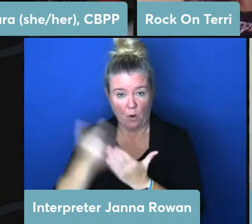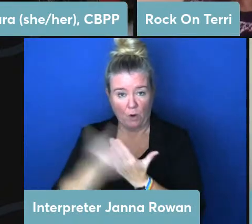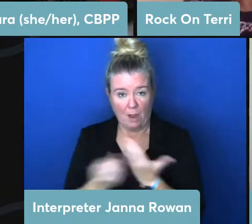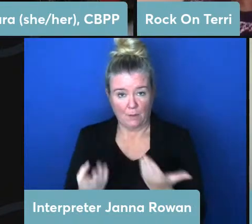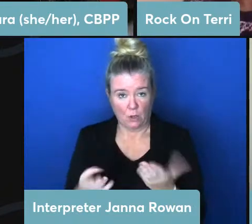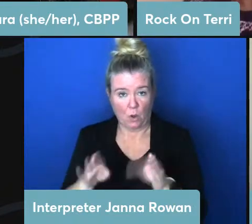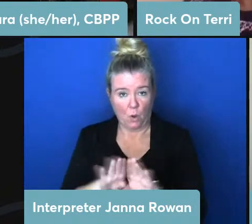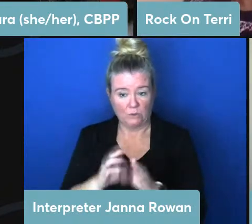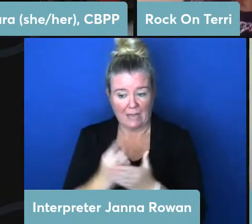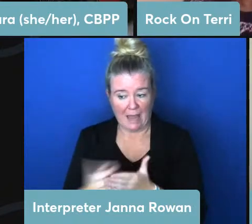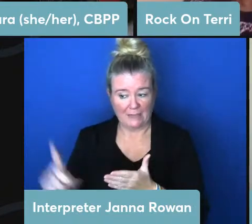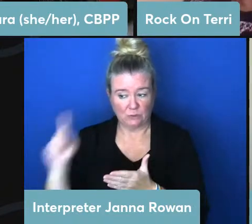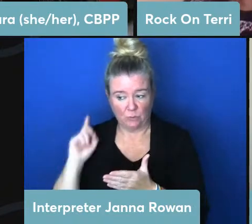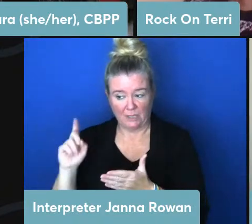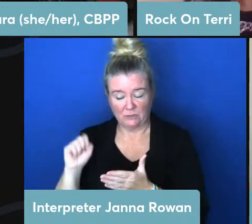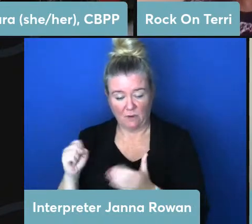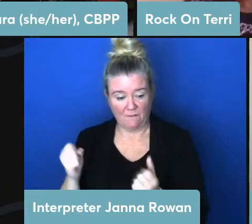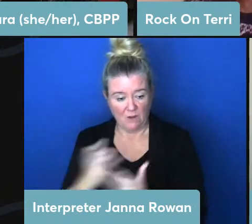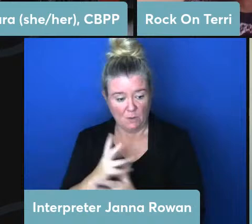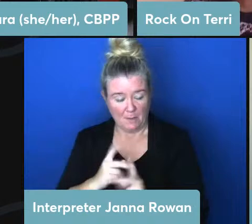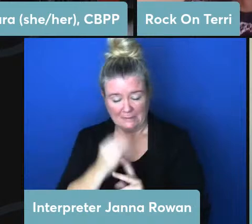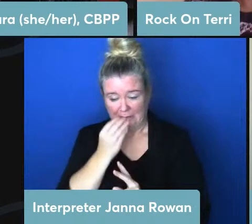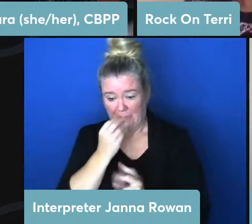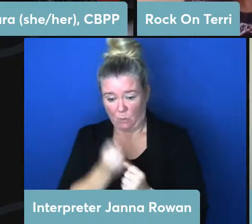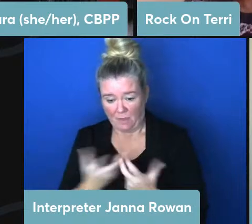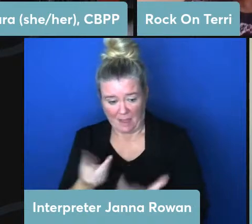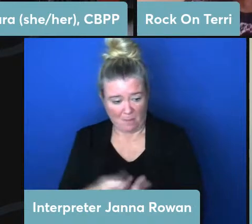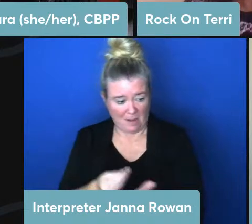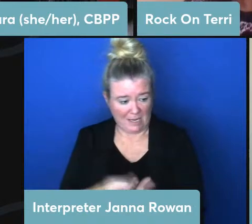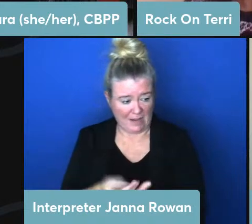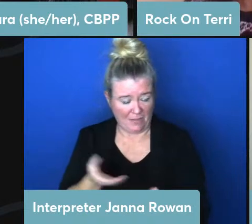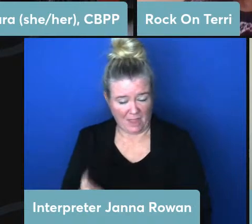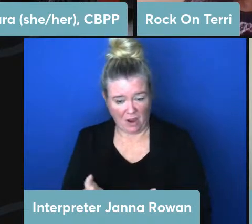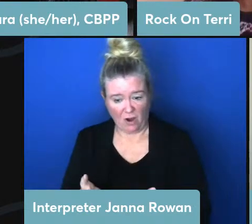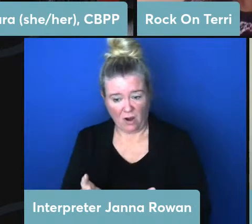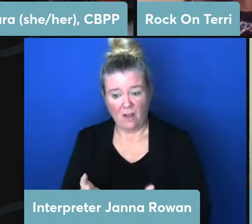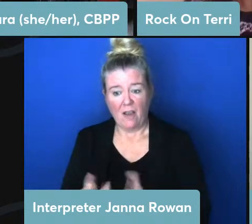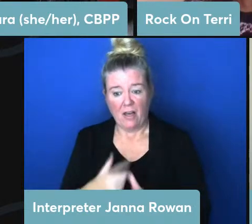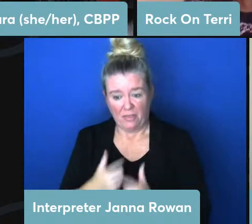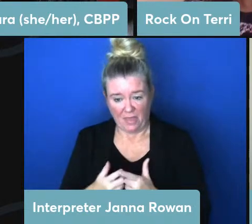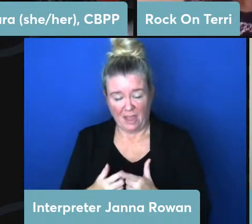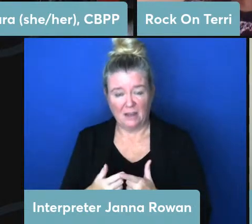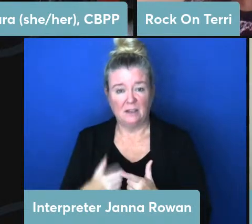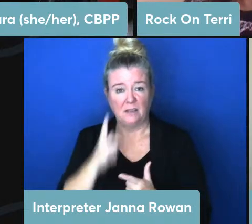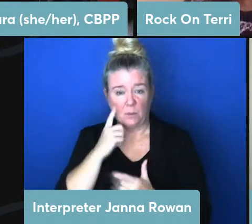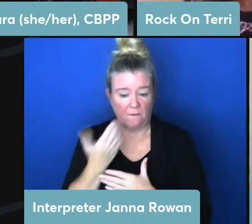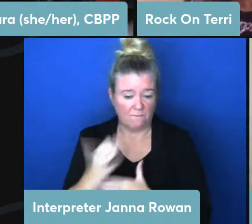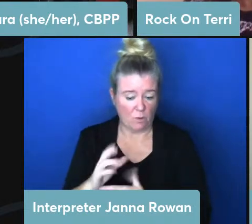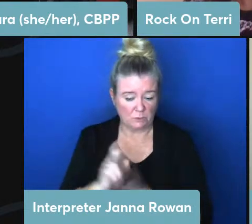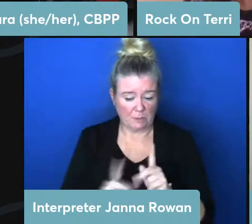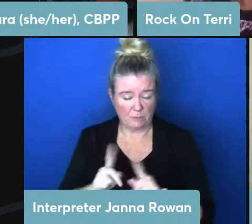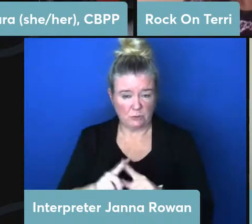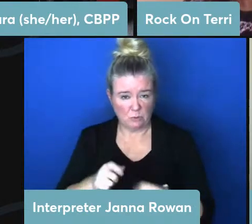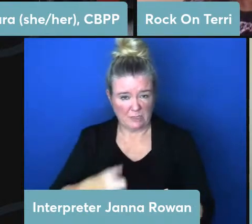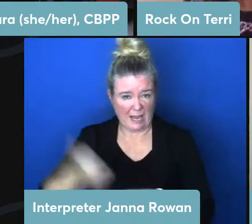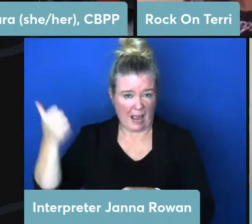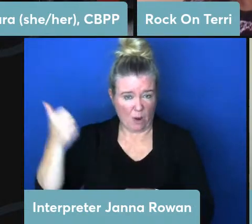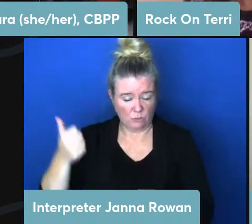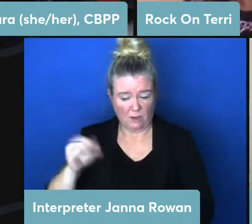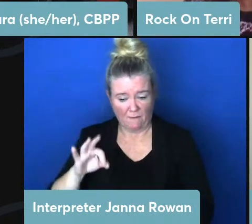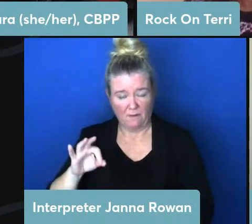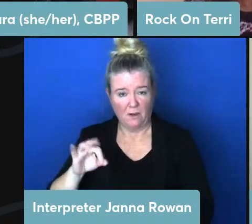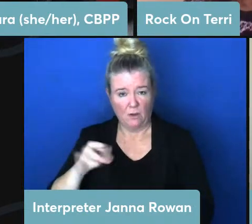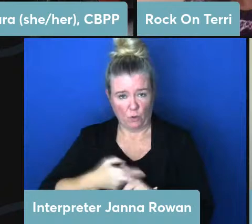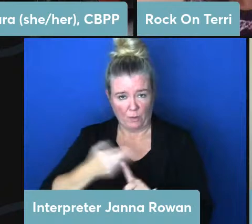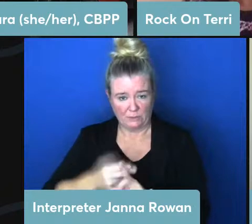so there's real fear there that without that money, evictions will increase. But you know, there's hope